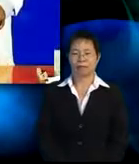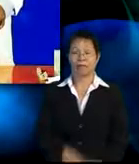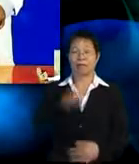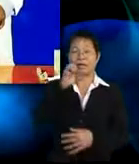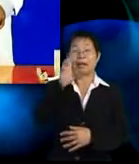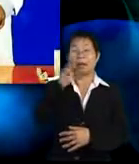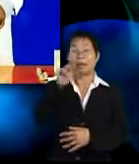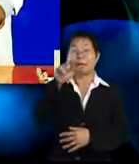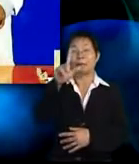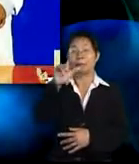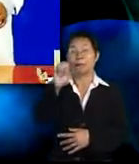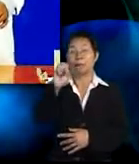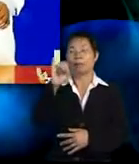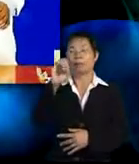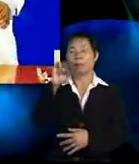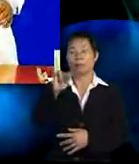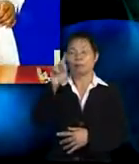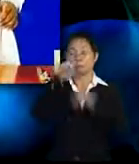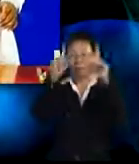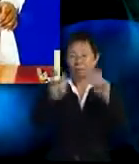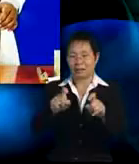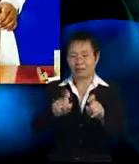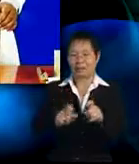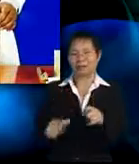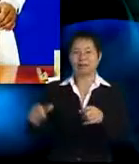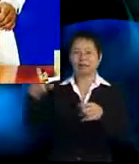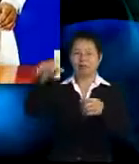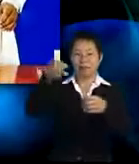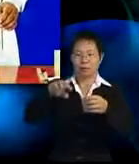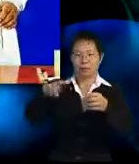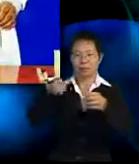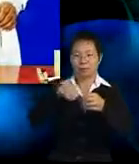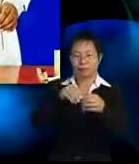Emulsion test. Pour some ethanol into a test tube.